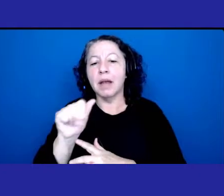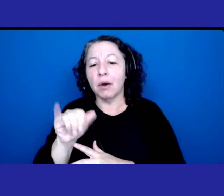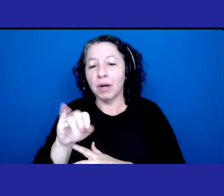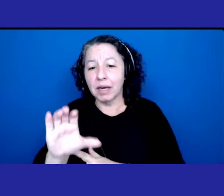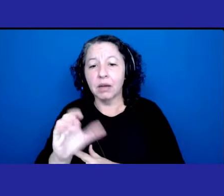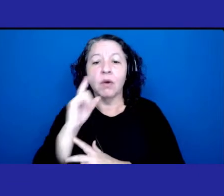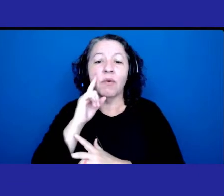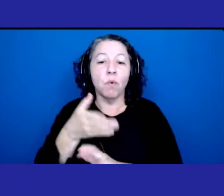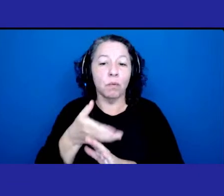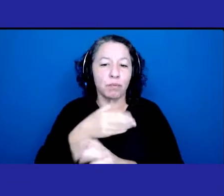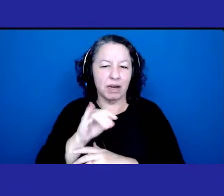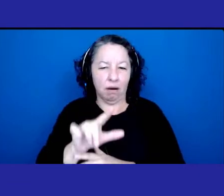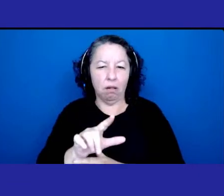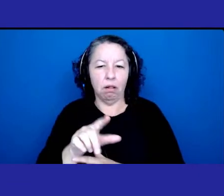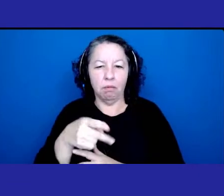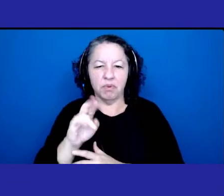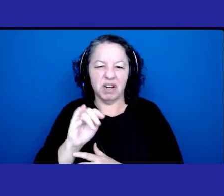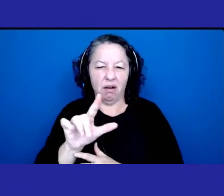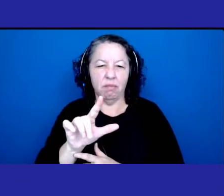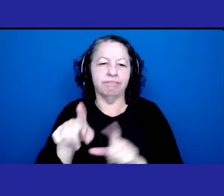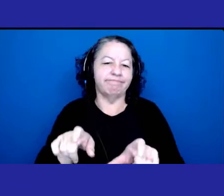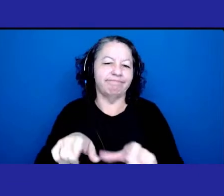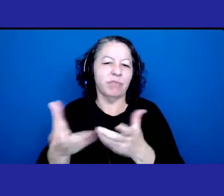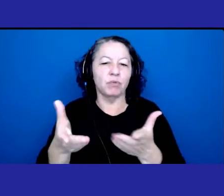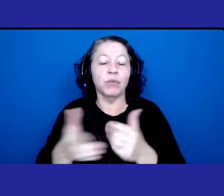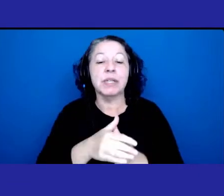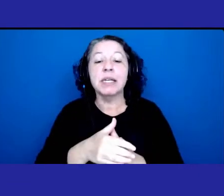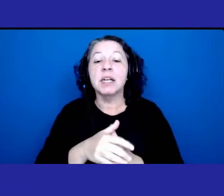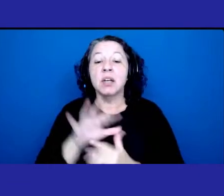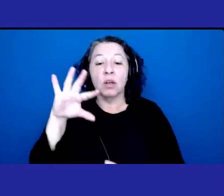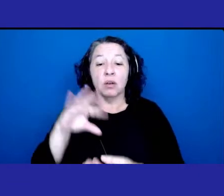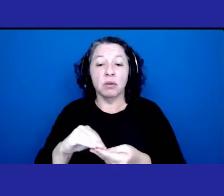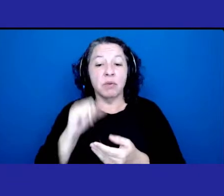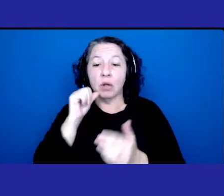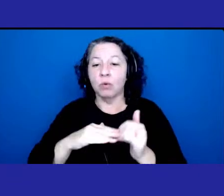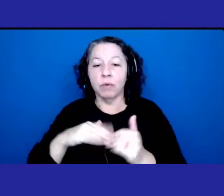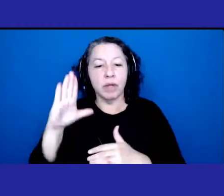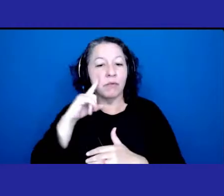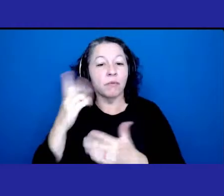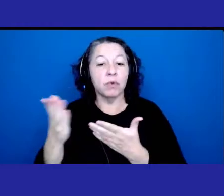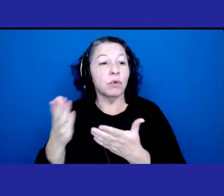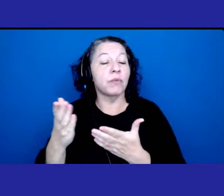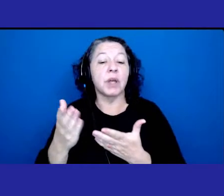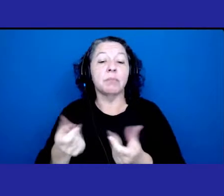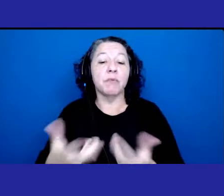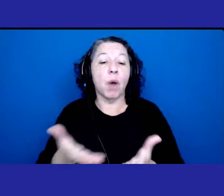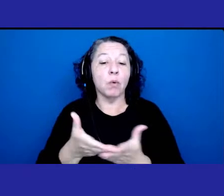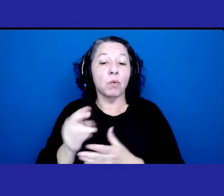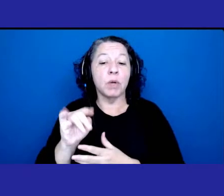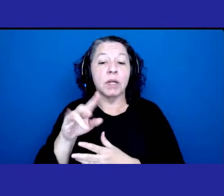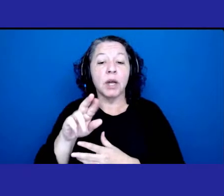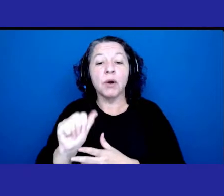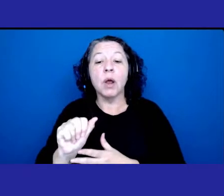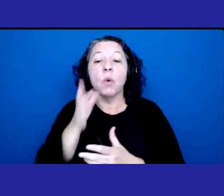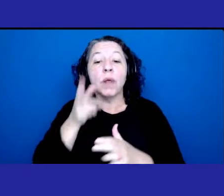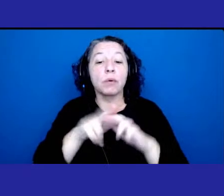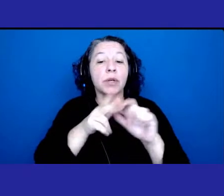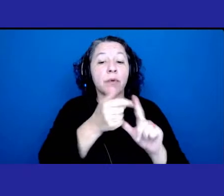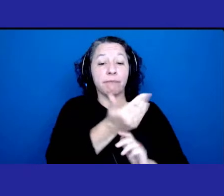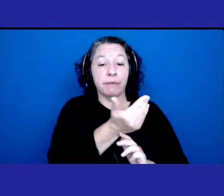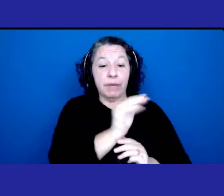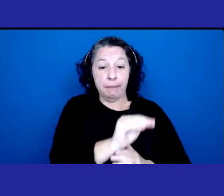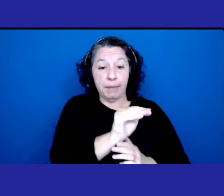testing services. The cumulative not to exceed value for services provided by Natera shall increase from $15 million